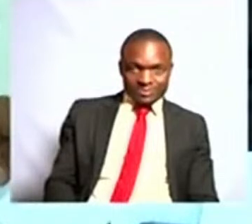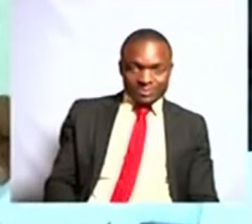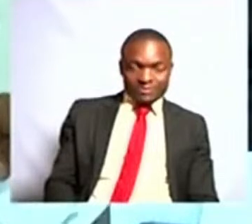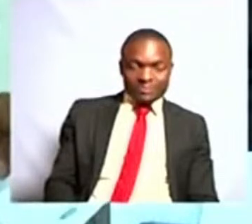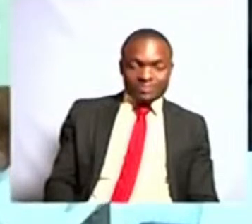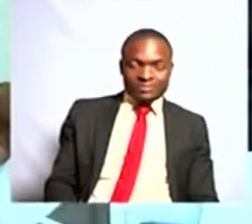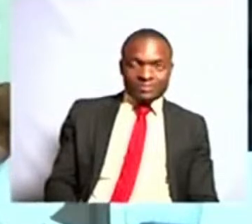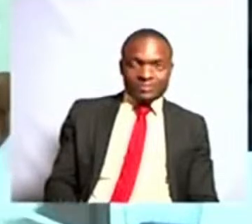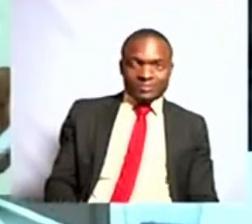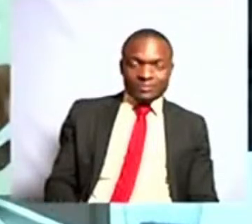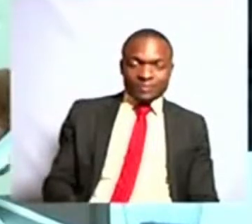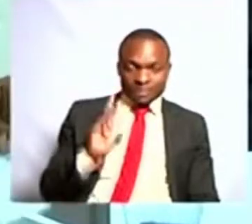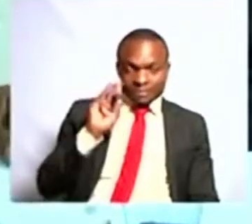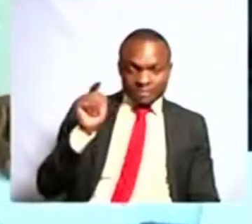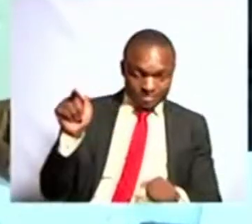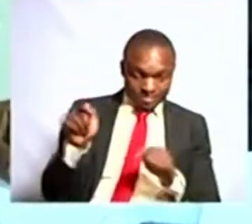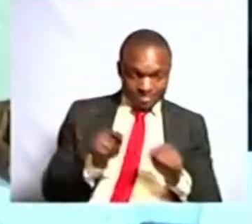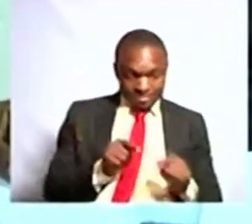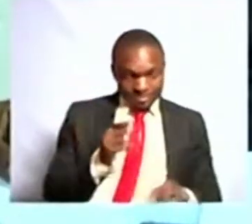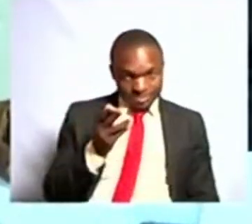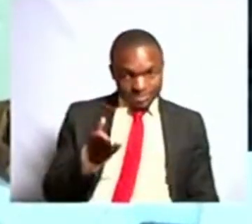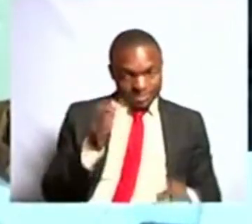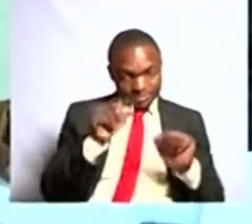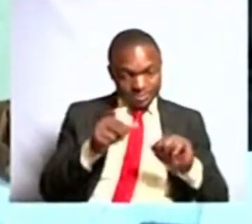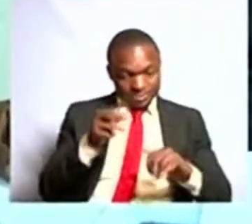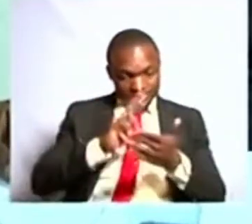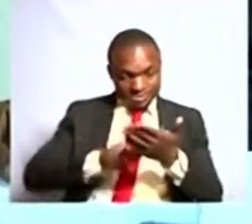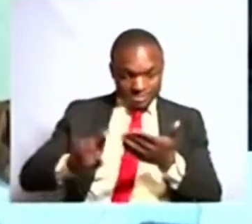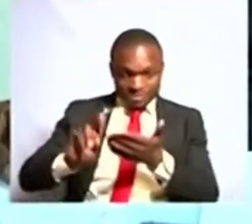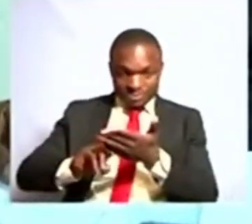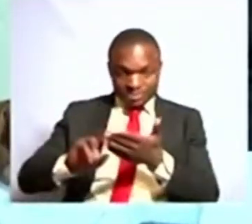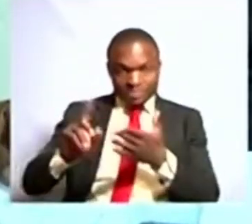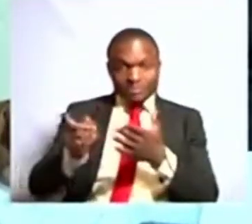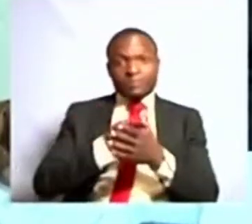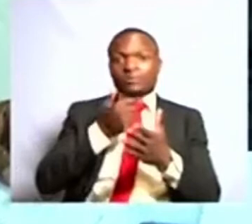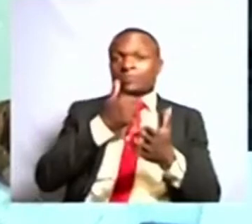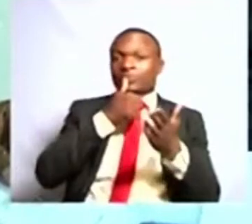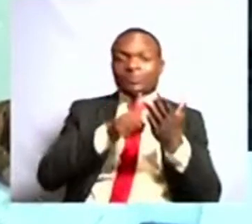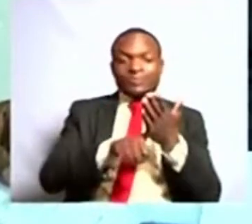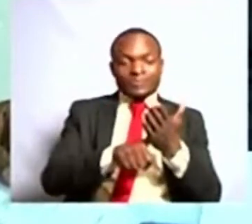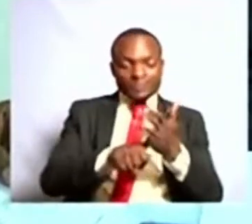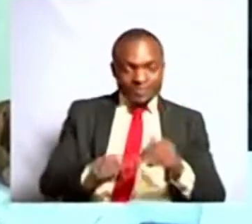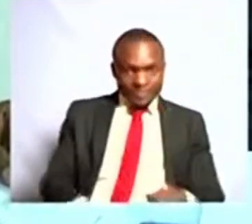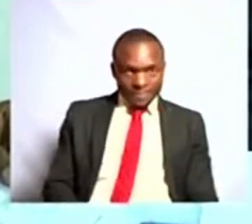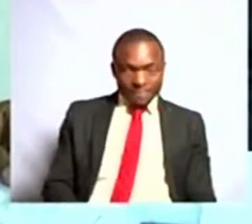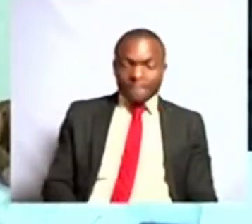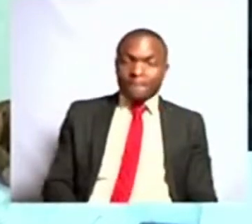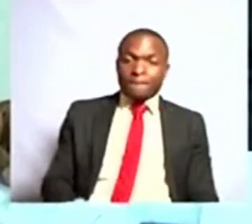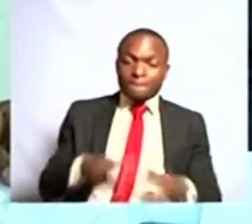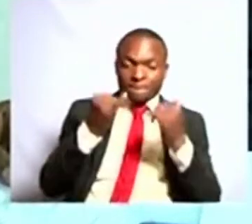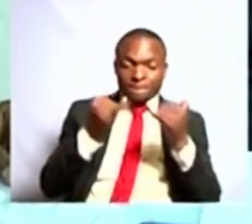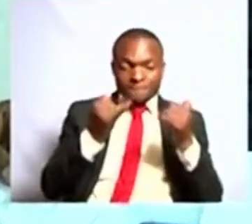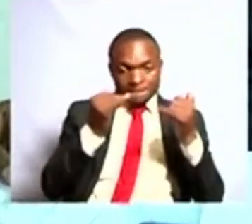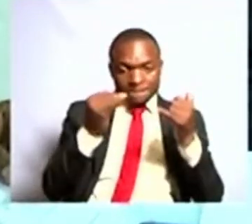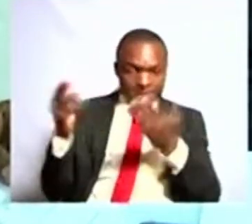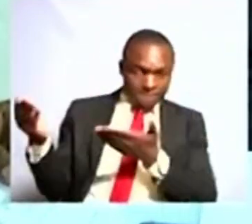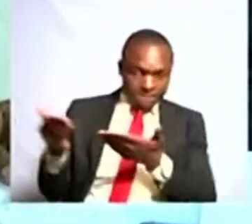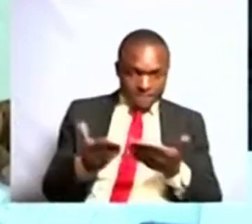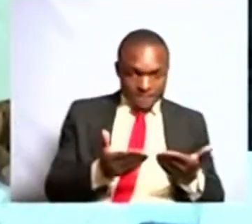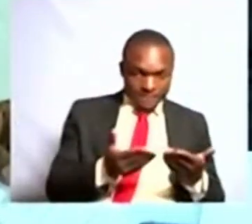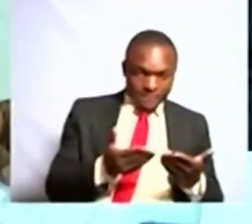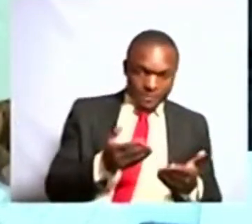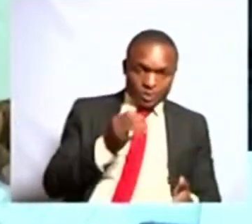I will come to that. Let me first read the next letter, which was now coming from